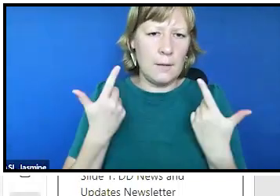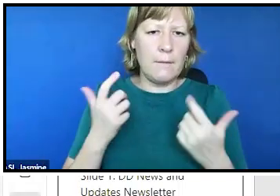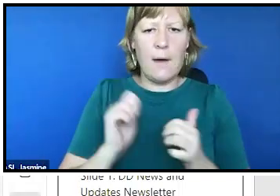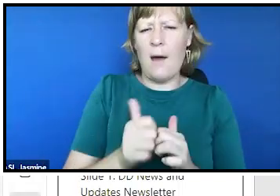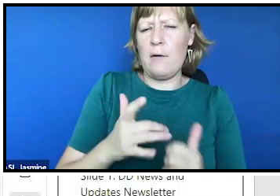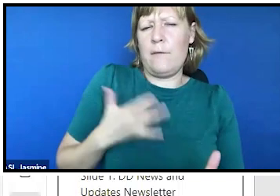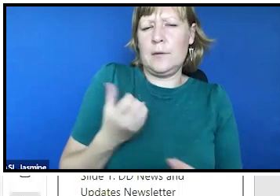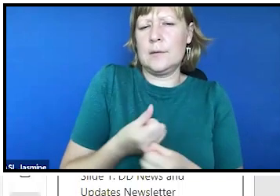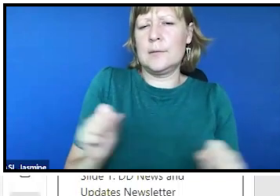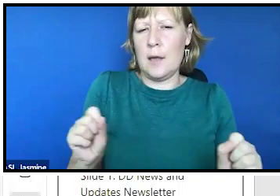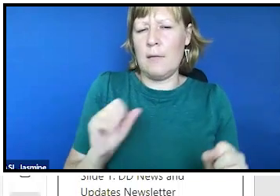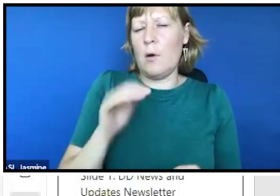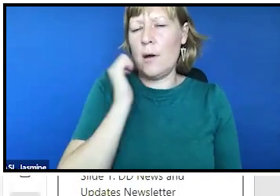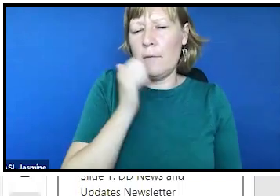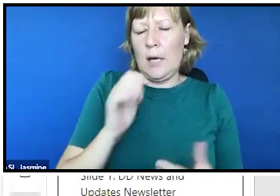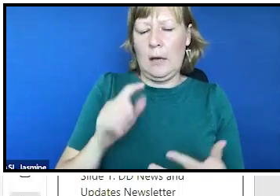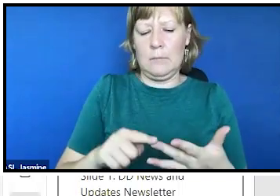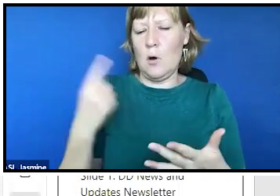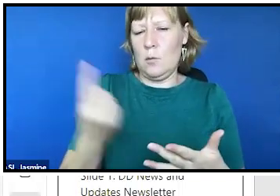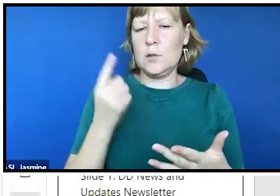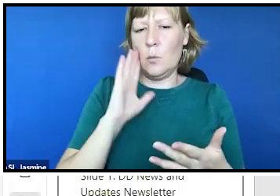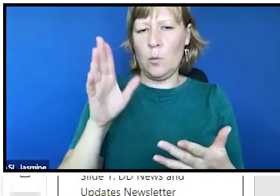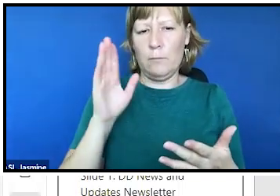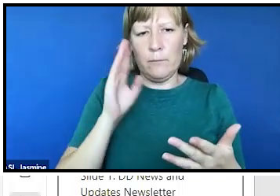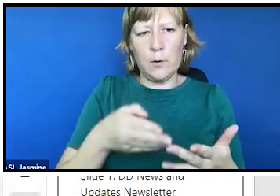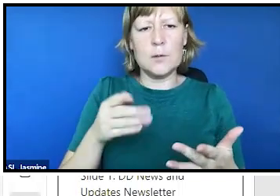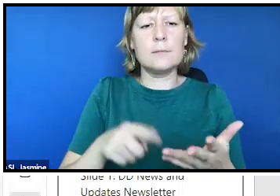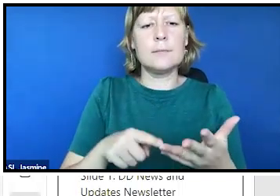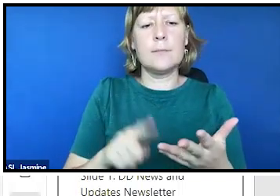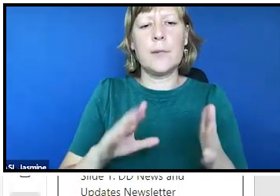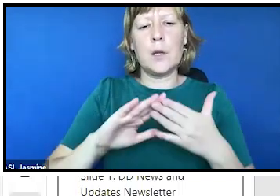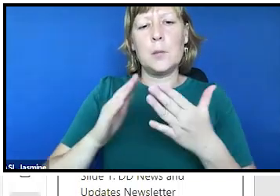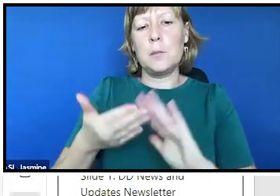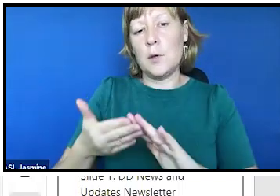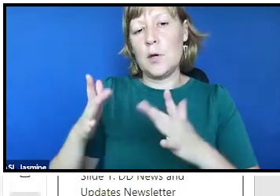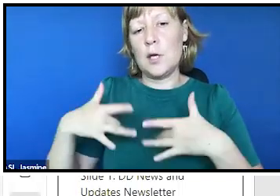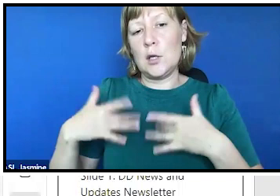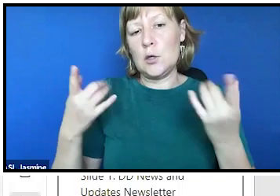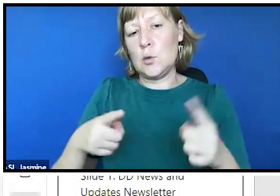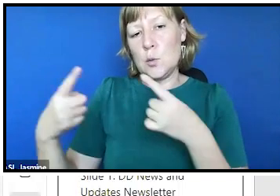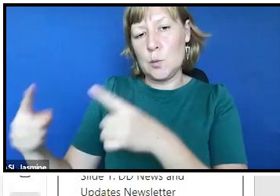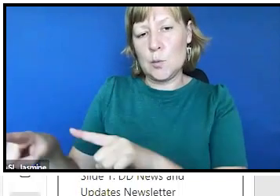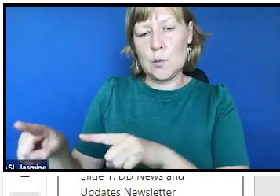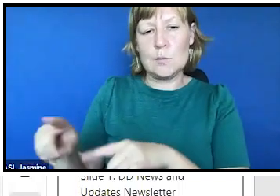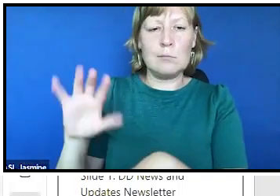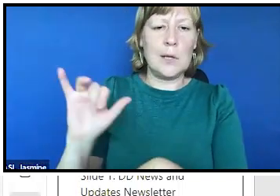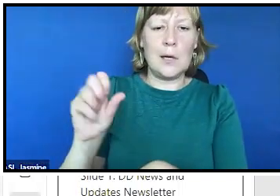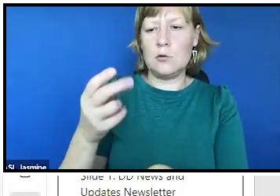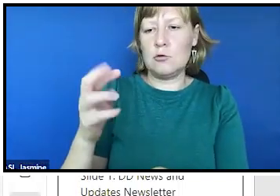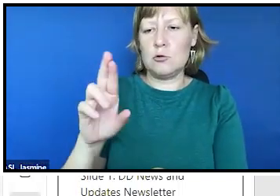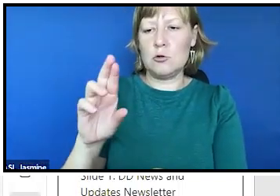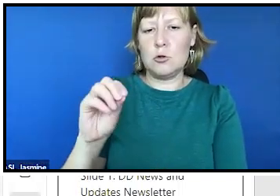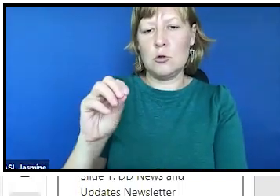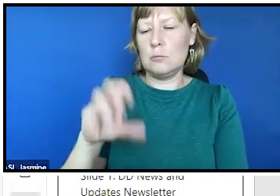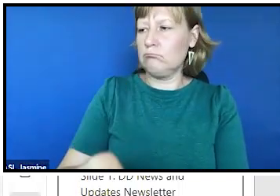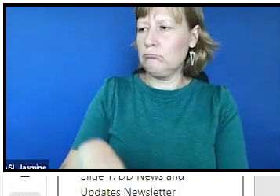in your everyday life. The next part will be community news, which will be centered around things such as what's happening in the Sherlock Center or things that are happening